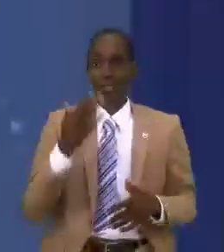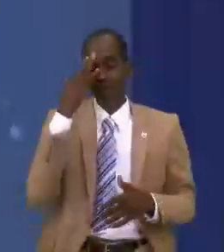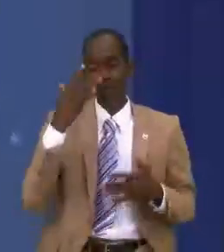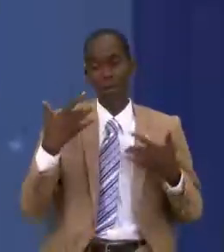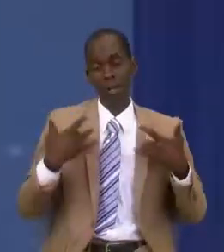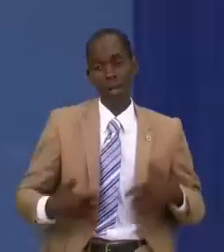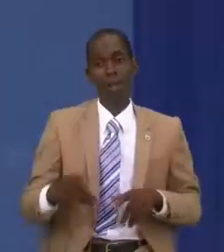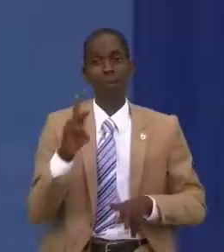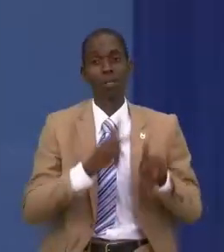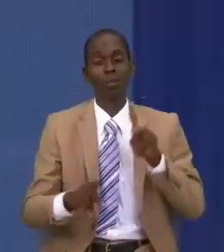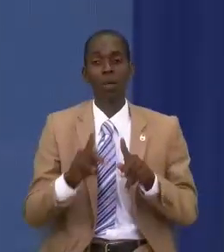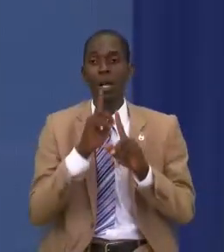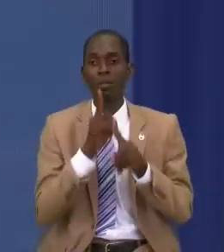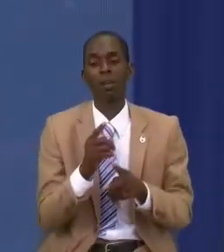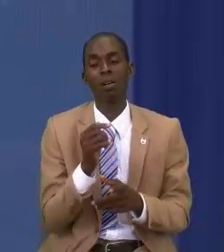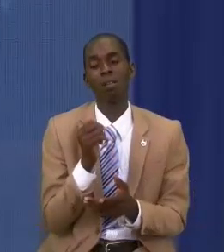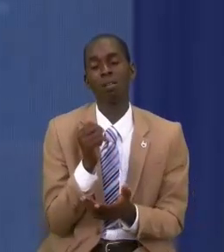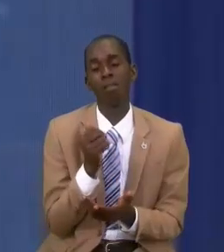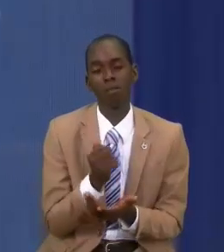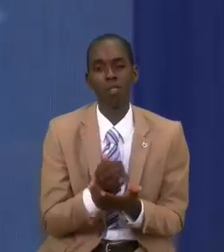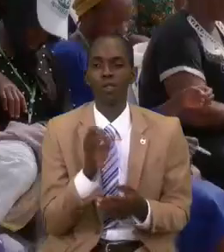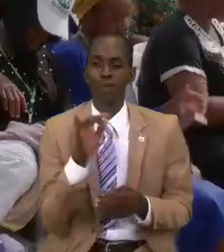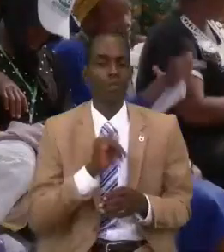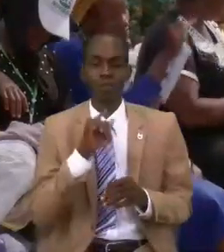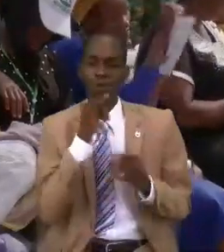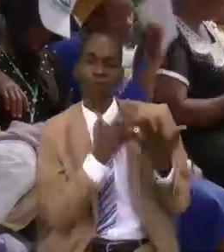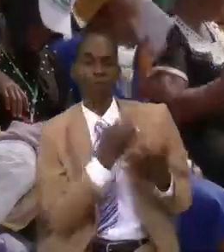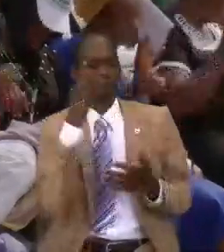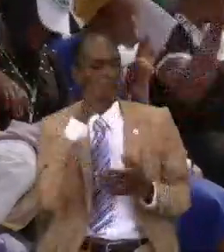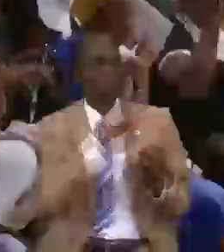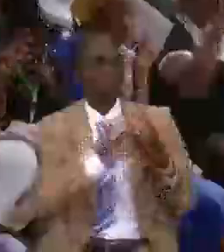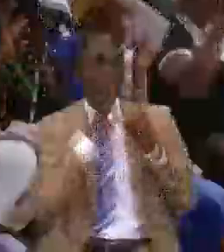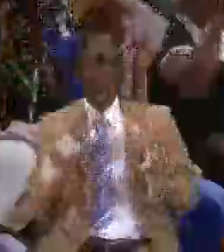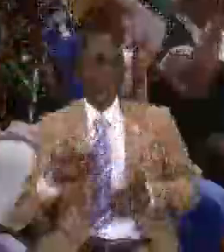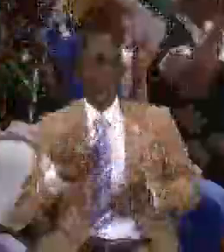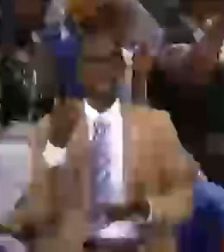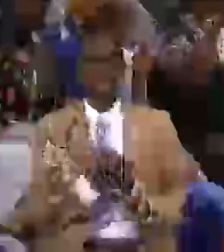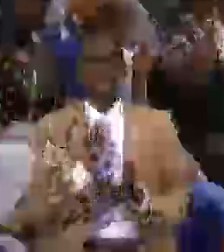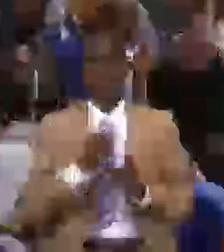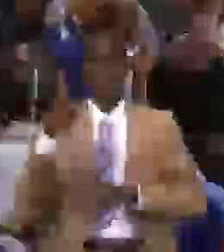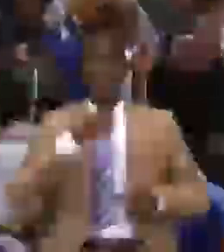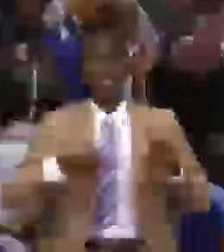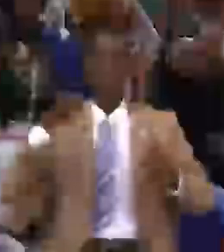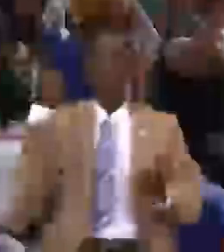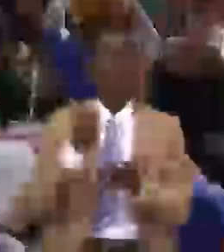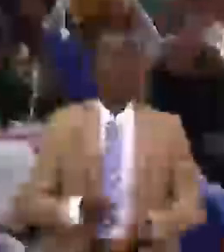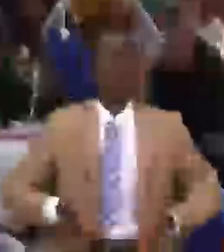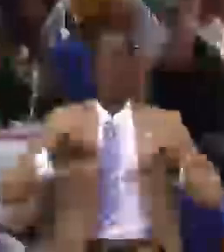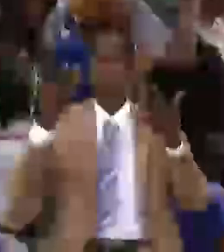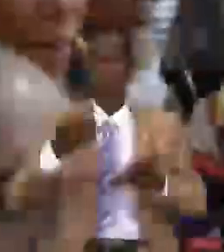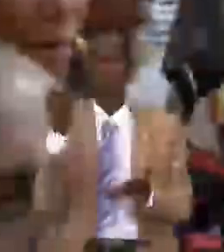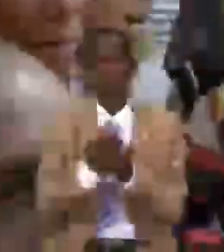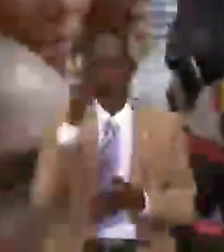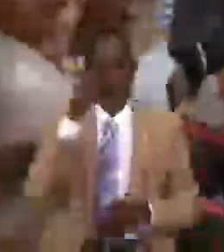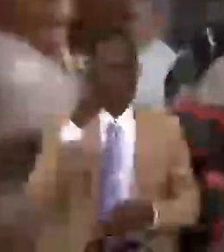the amen that will carry weight. For you. For you today, I say an amen for